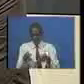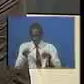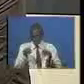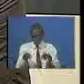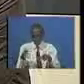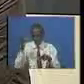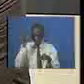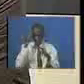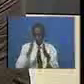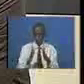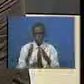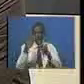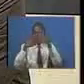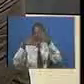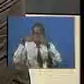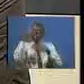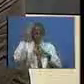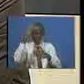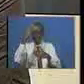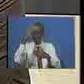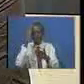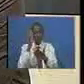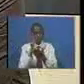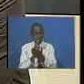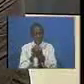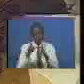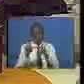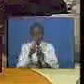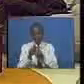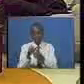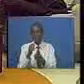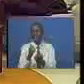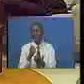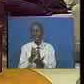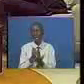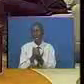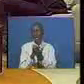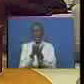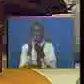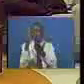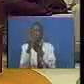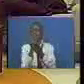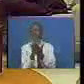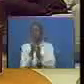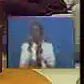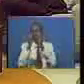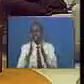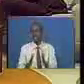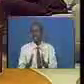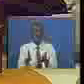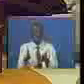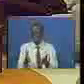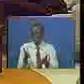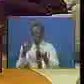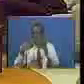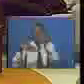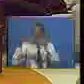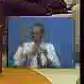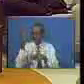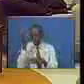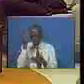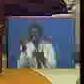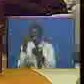university yes I also manage Dr. Chok Albinism Foundation you're the programs officer yes at the university what are you studying for I'm studying